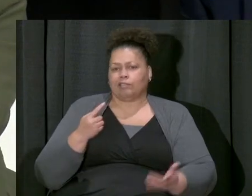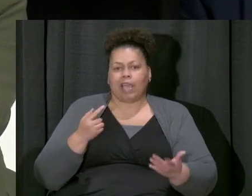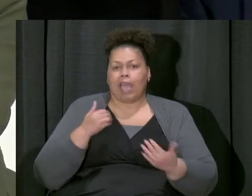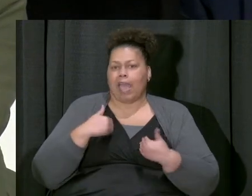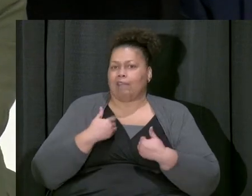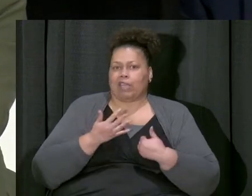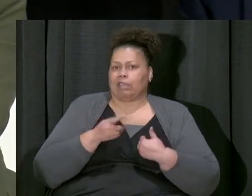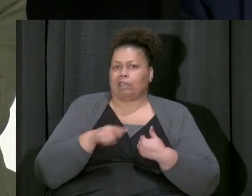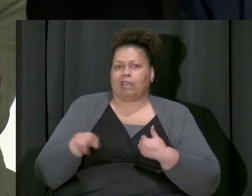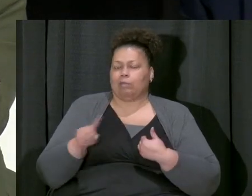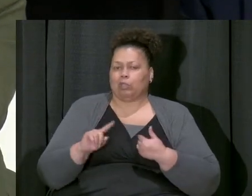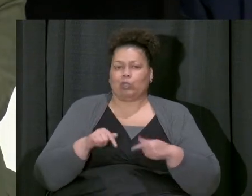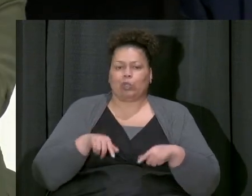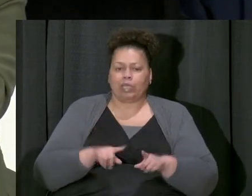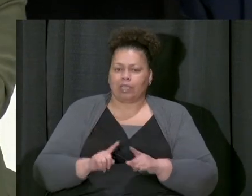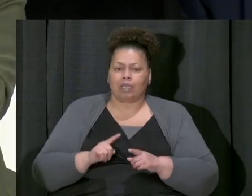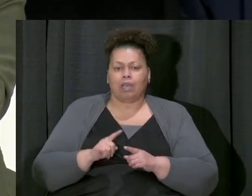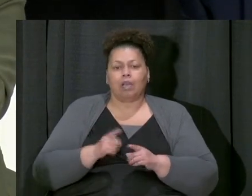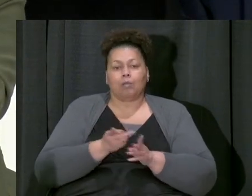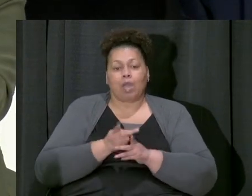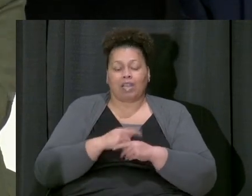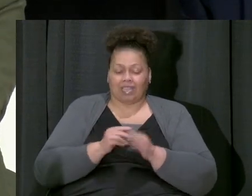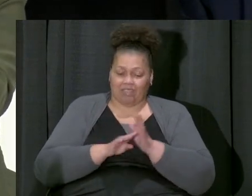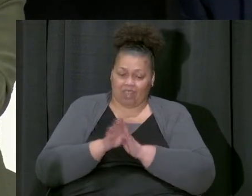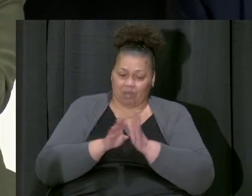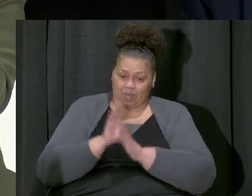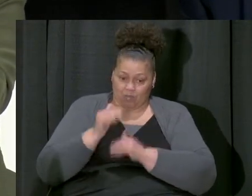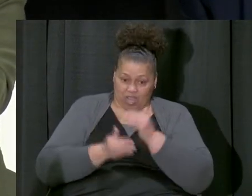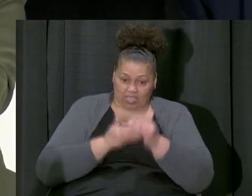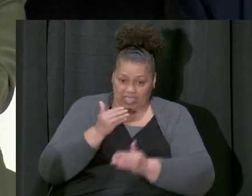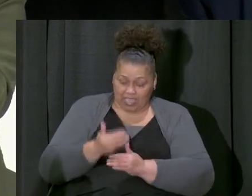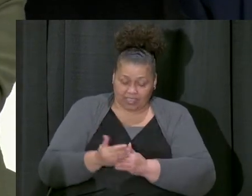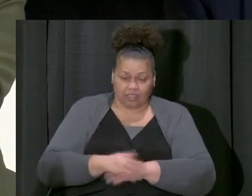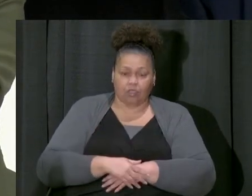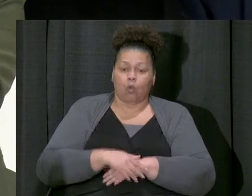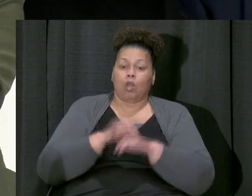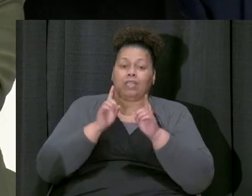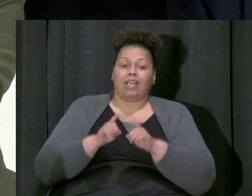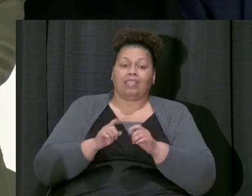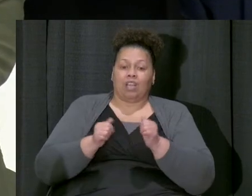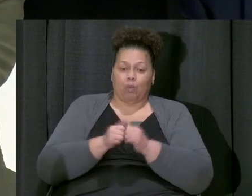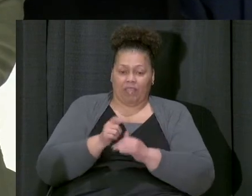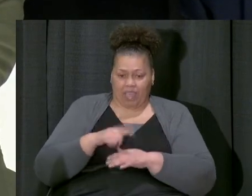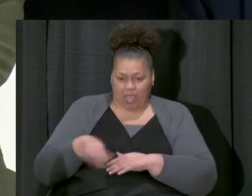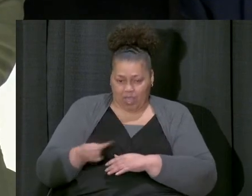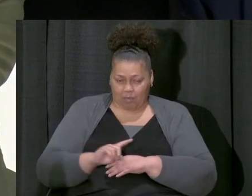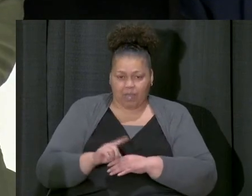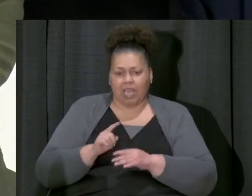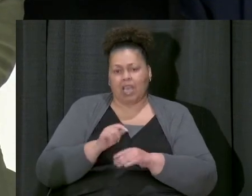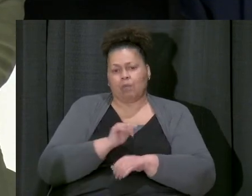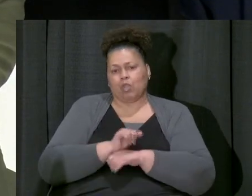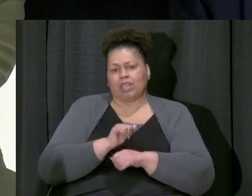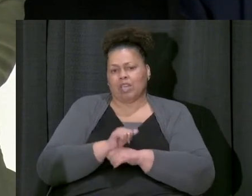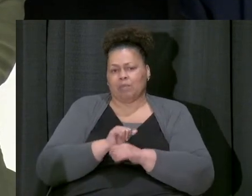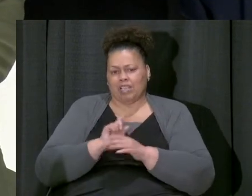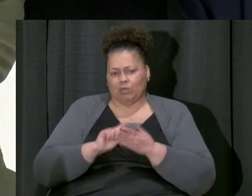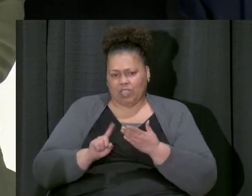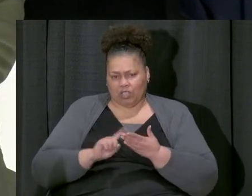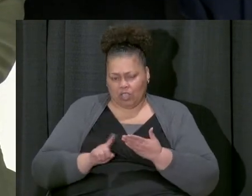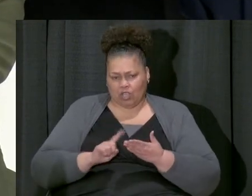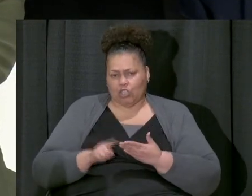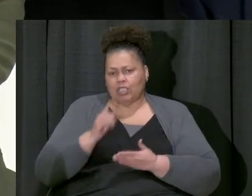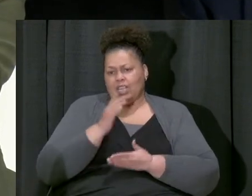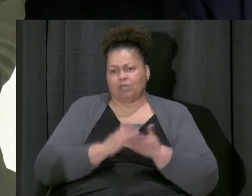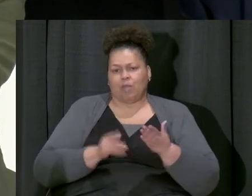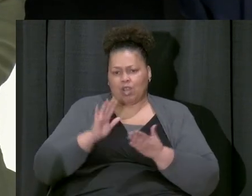Not just having them during the product development process, not just testing with them, but employing them as researchers, as people a part of your